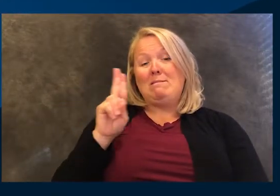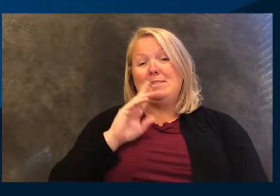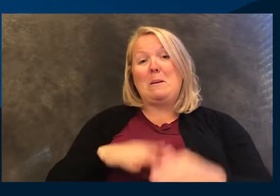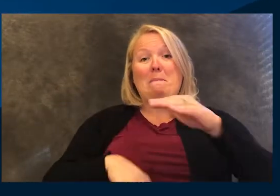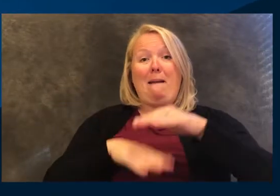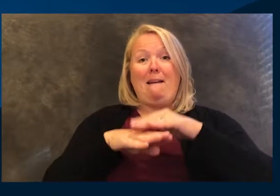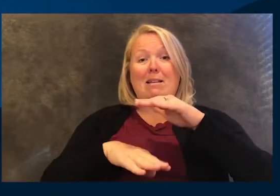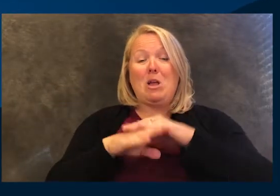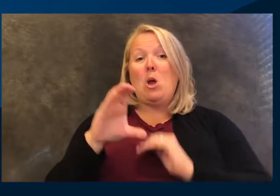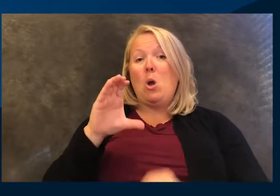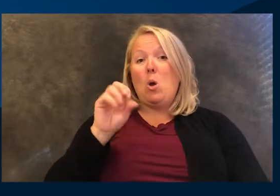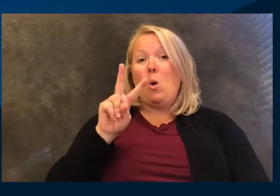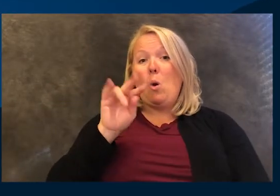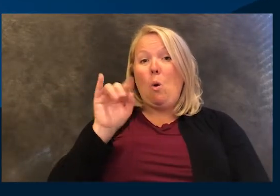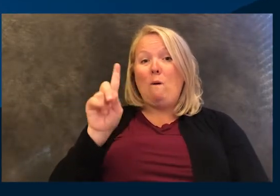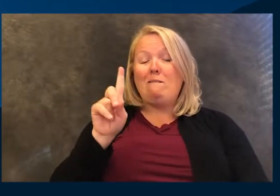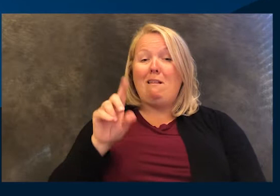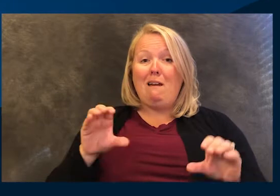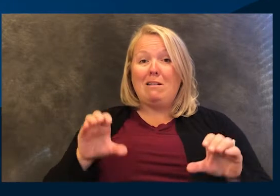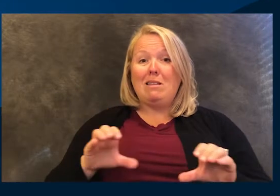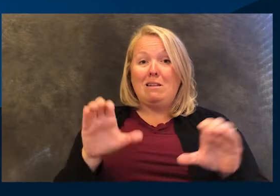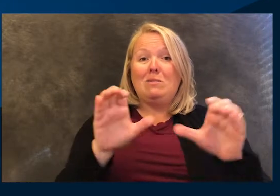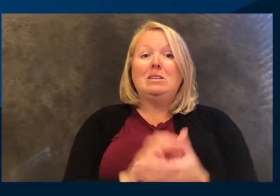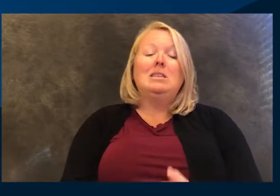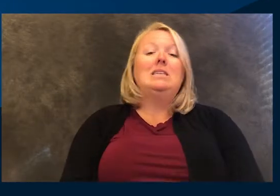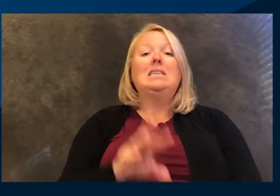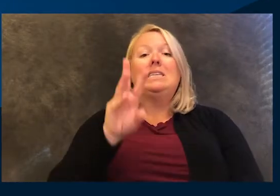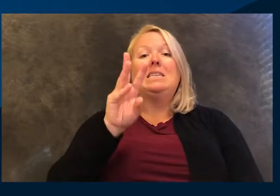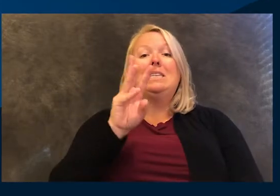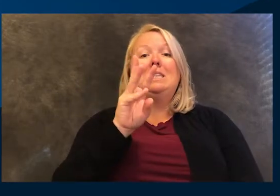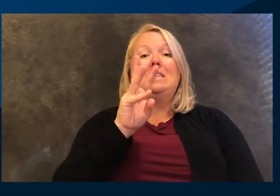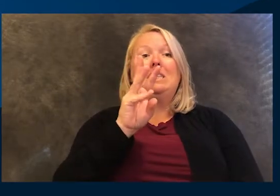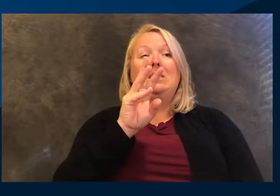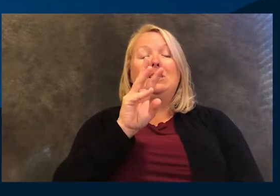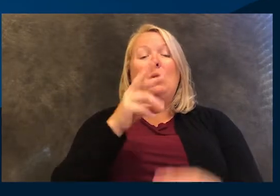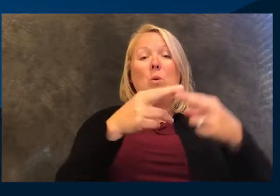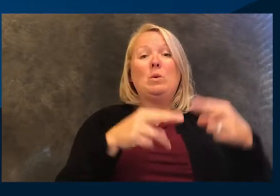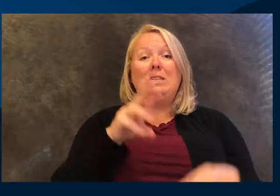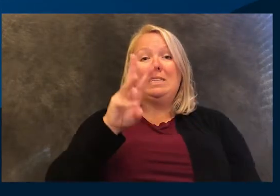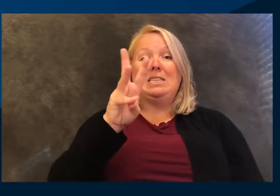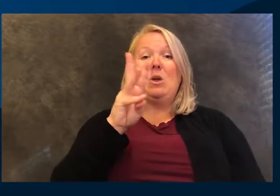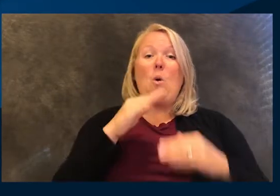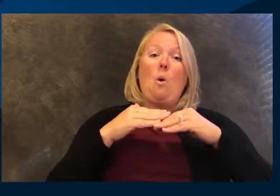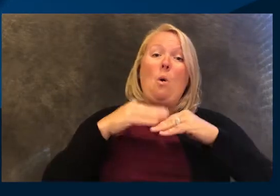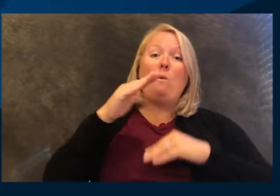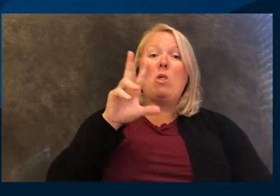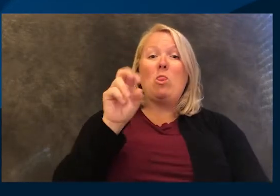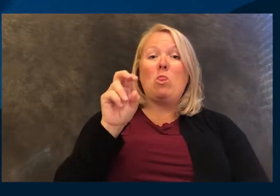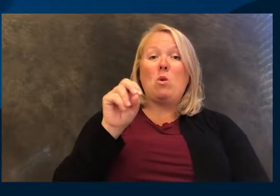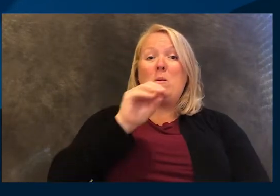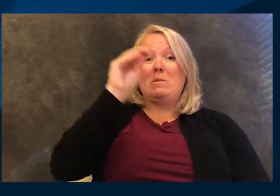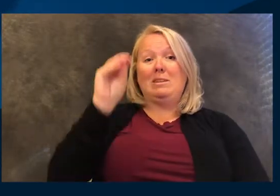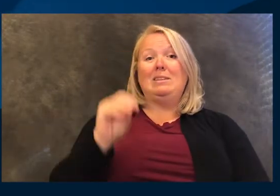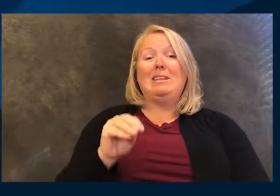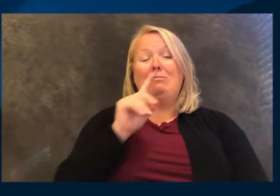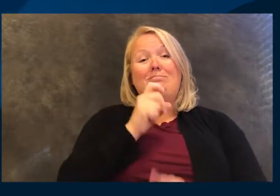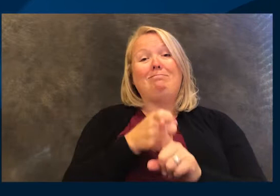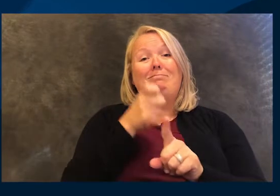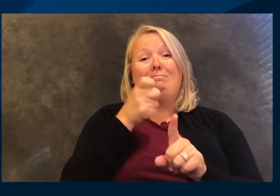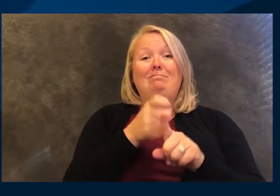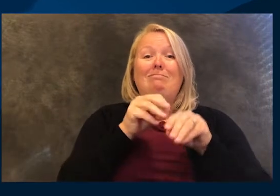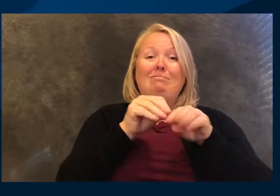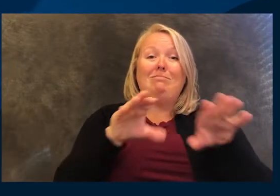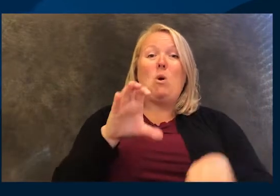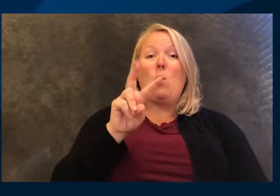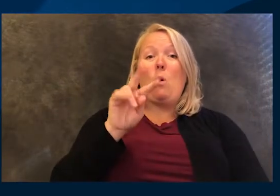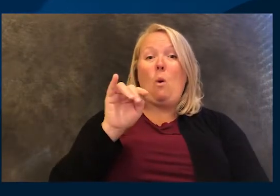any COVID activity. 6 regions have greater than 30% of our ICU beds occupied with COVID, and Regions 1 and